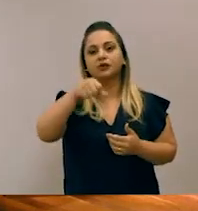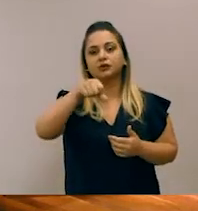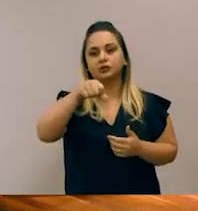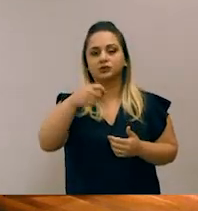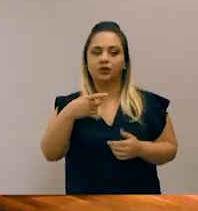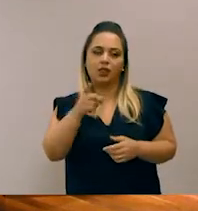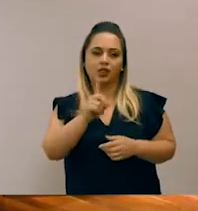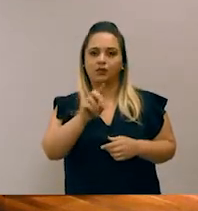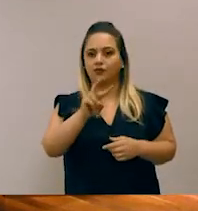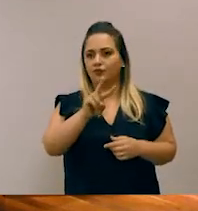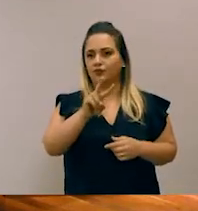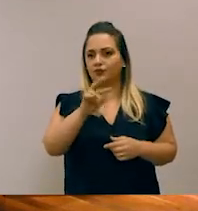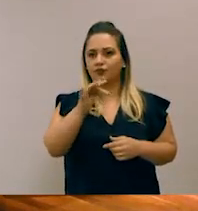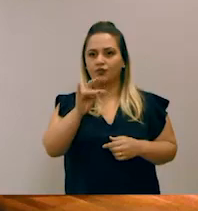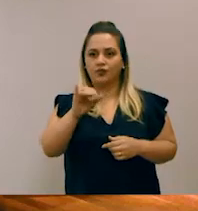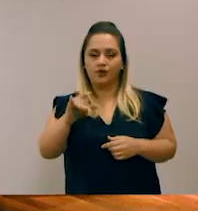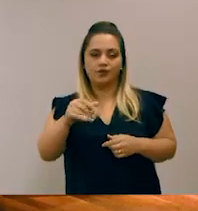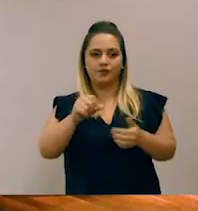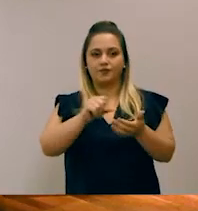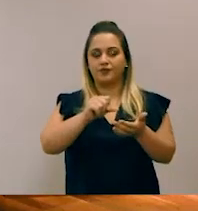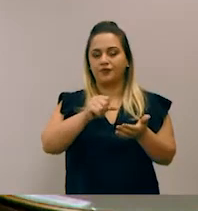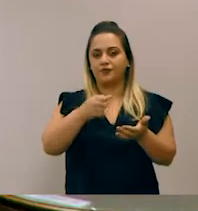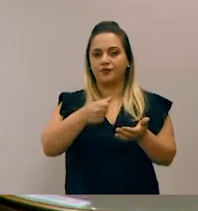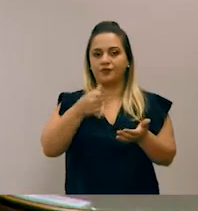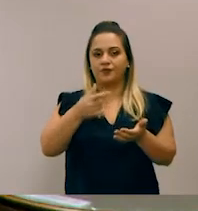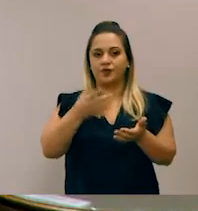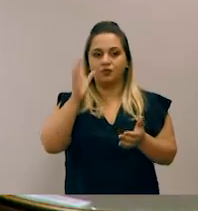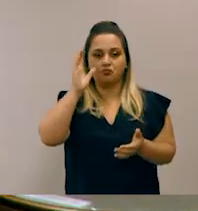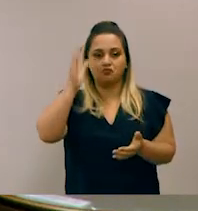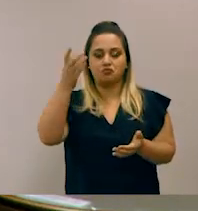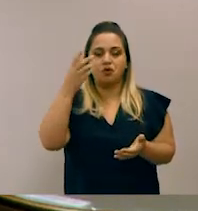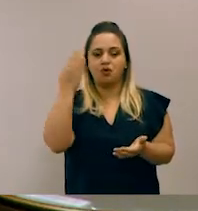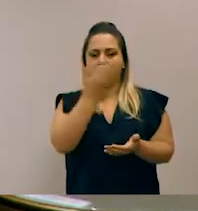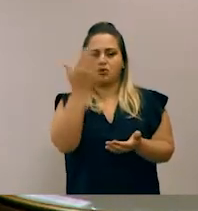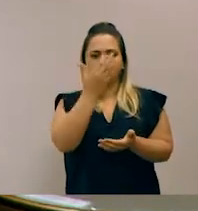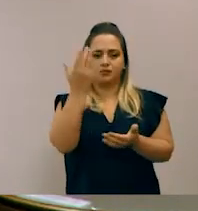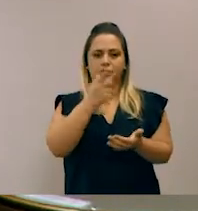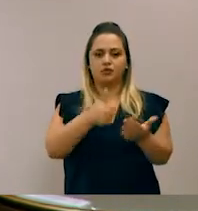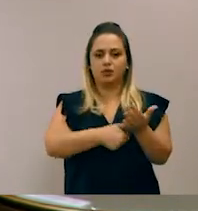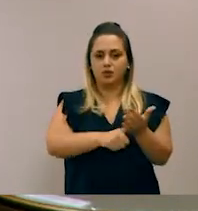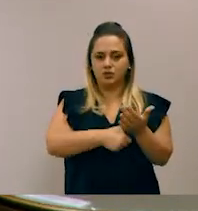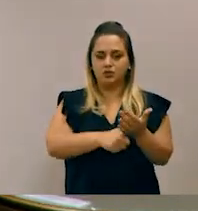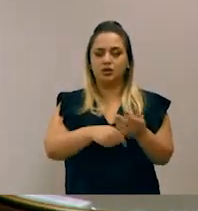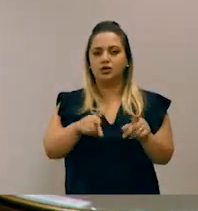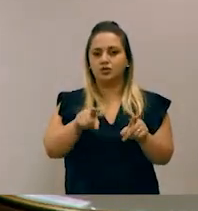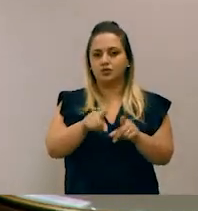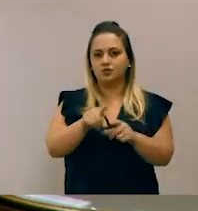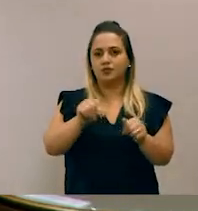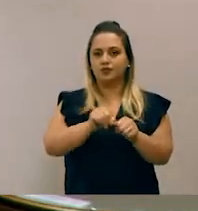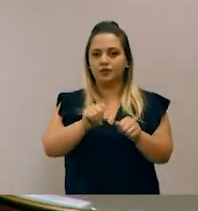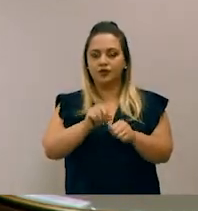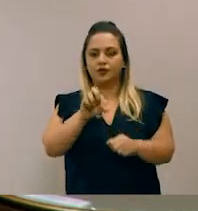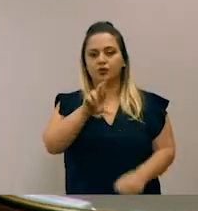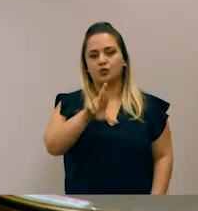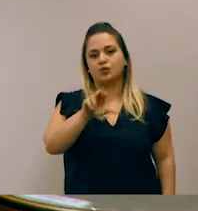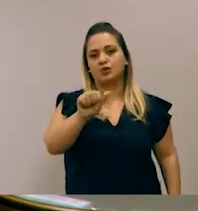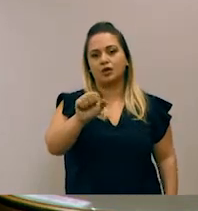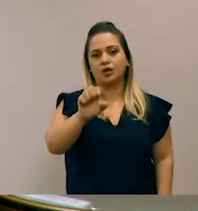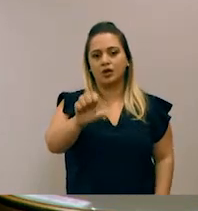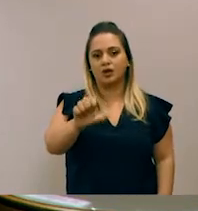It was not this entity recognition was made by regular expression.